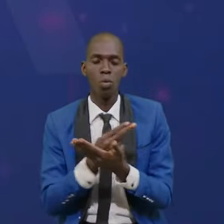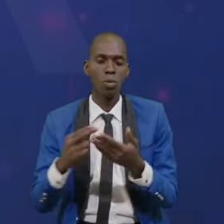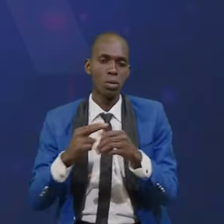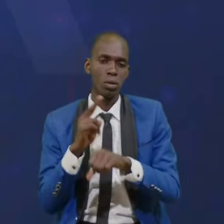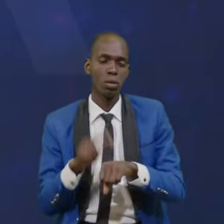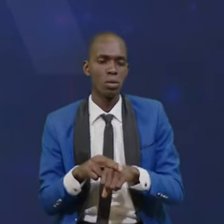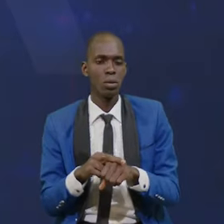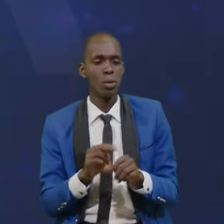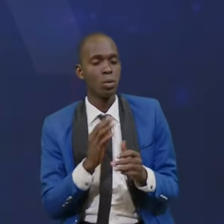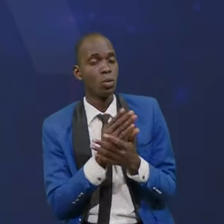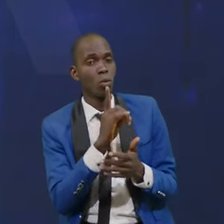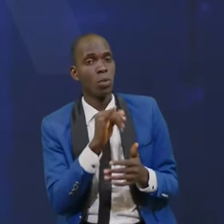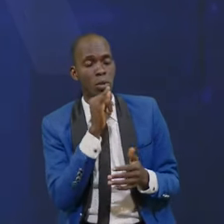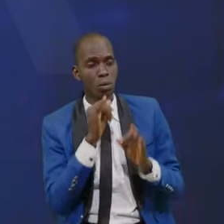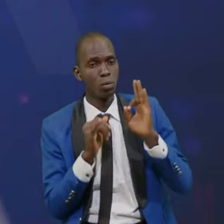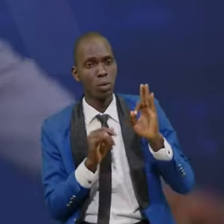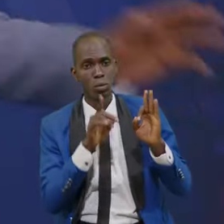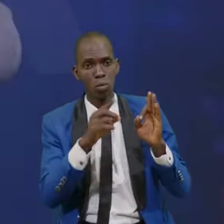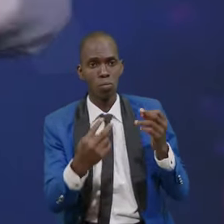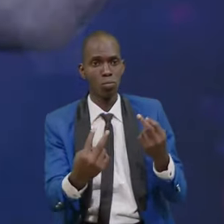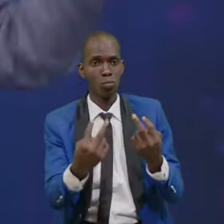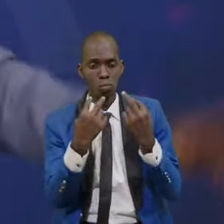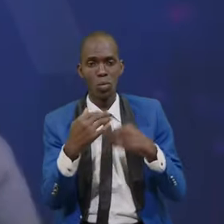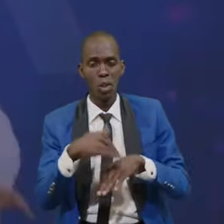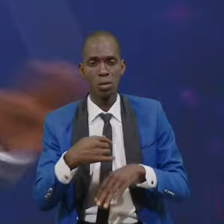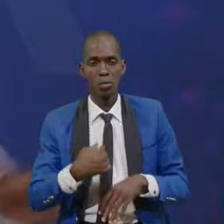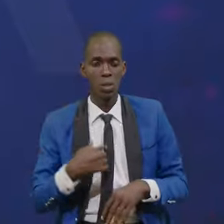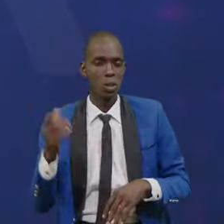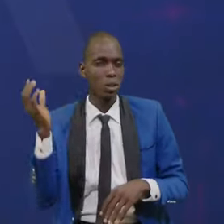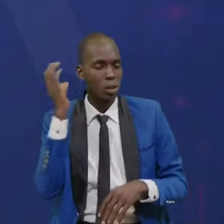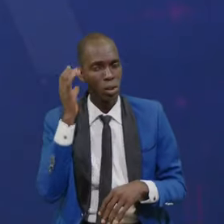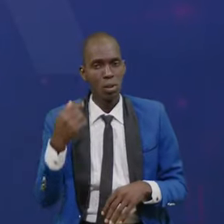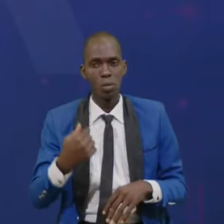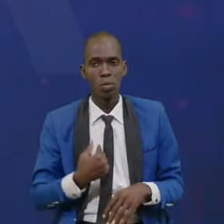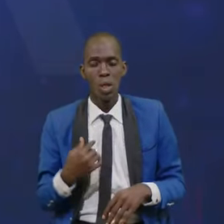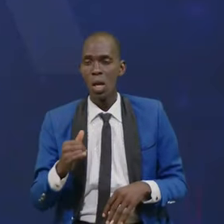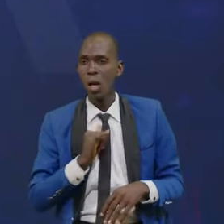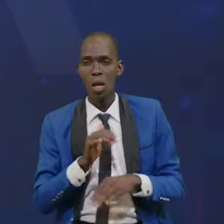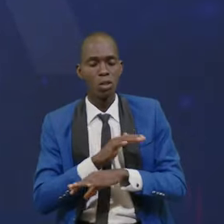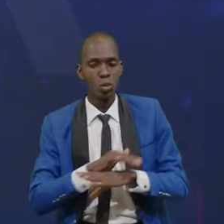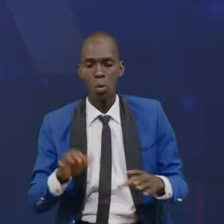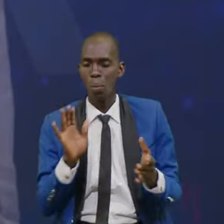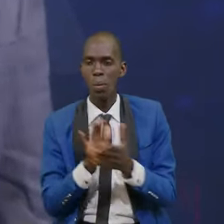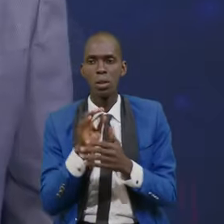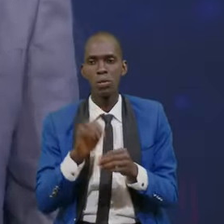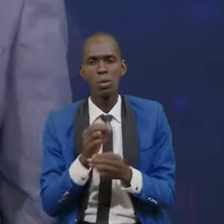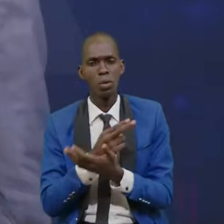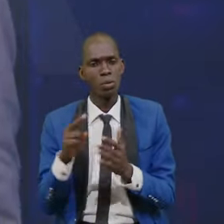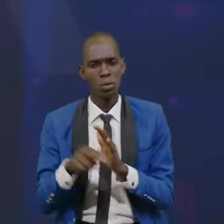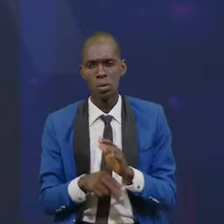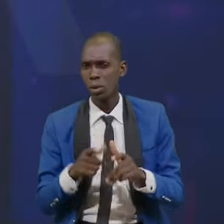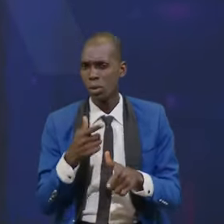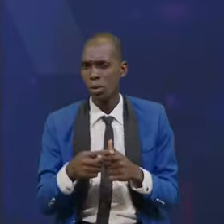said, hey, look at me and listen to me. I don't believe in holiness. You are not part of